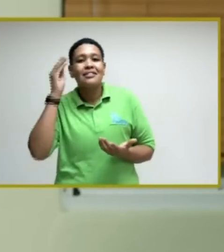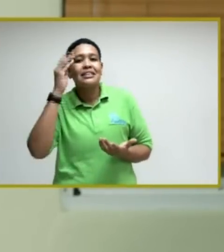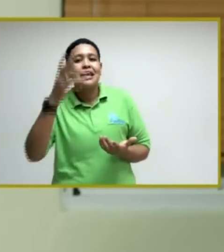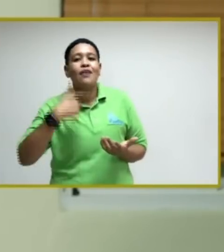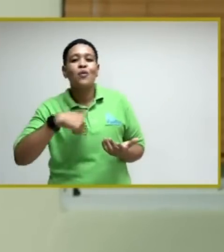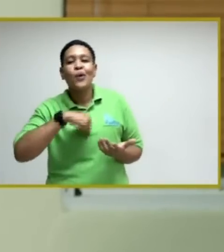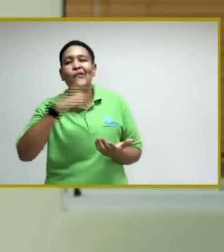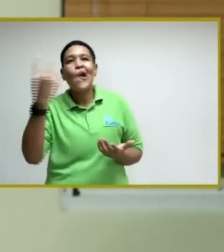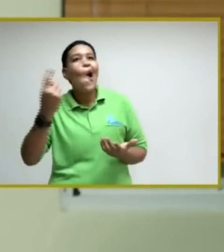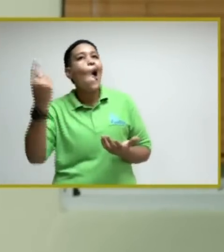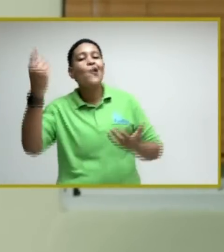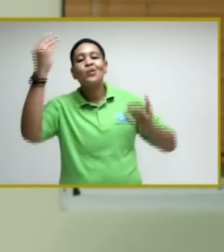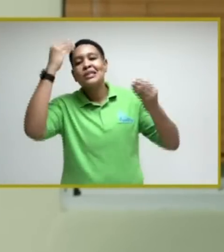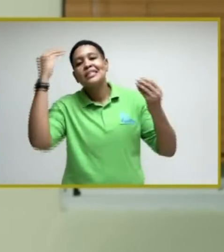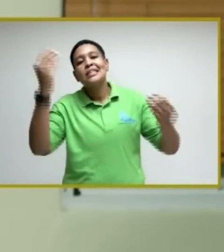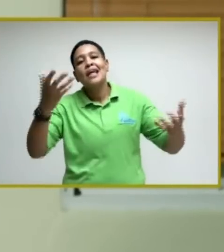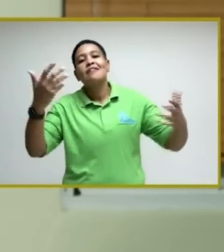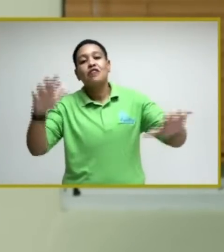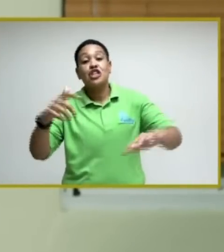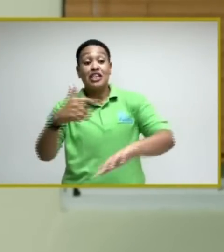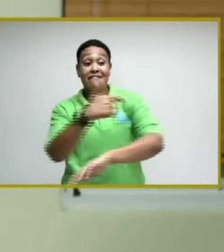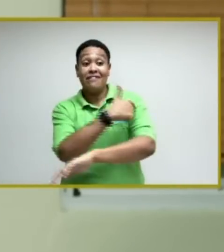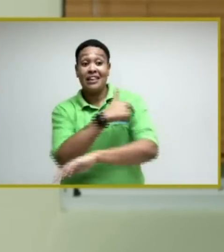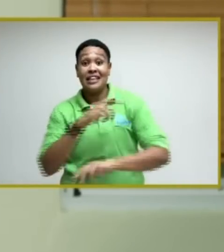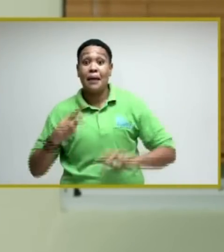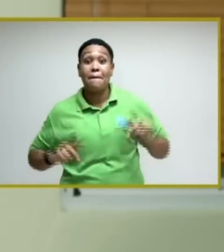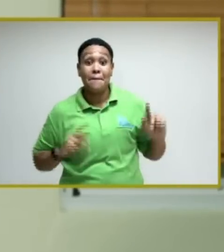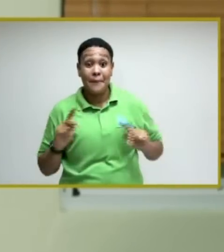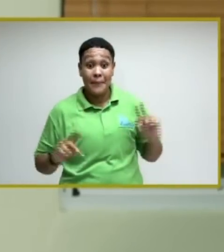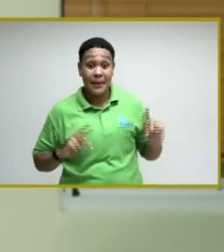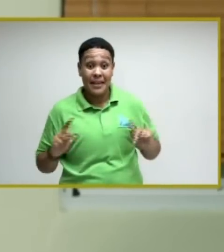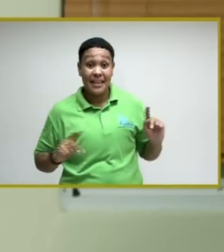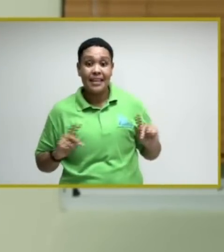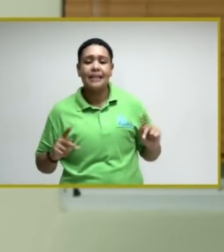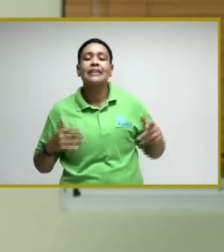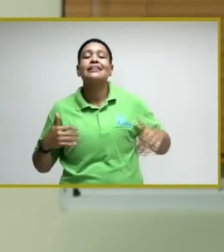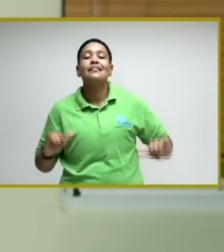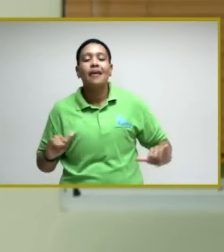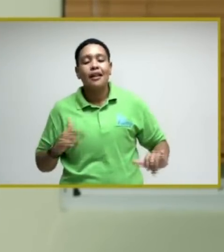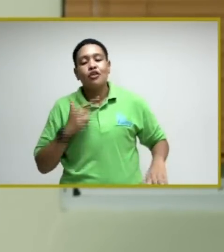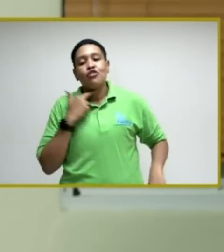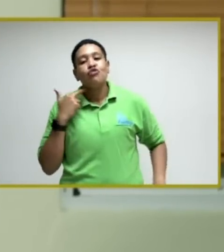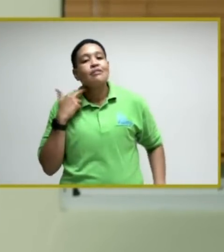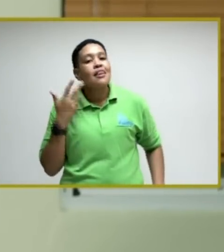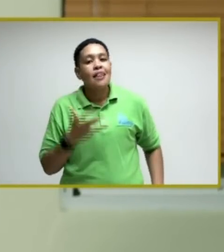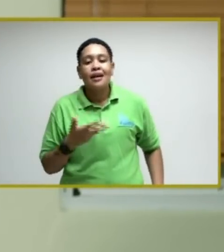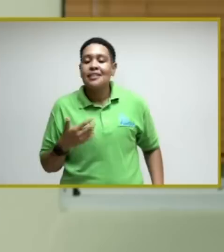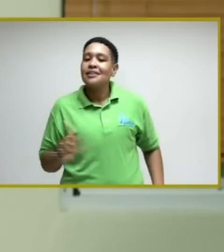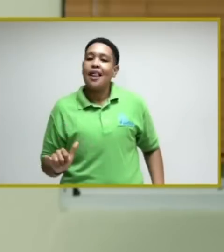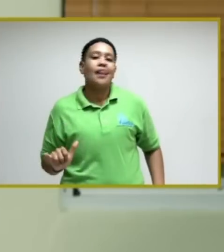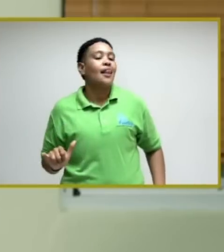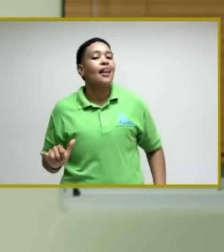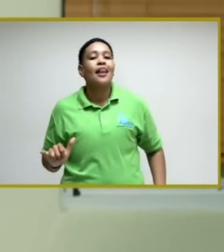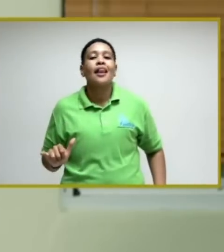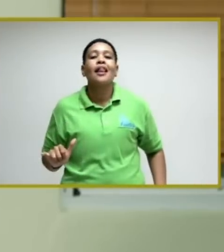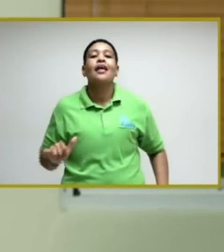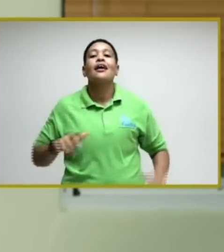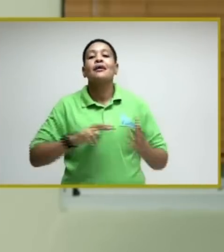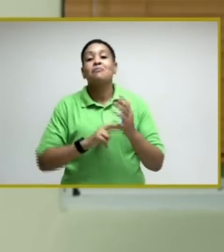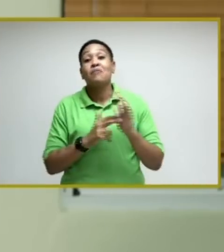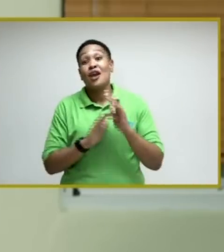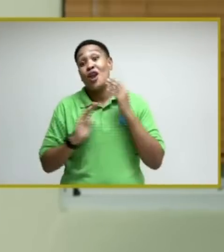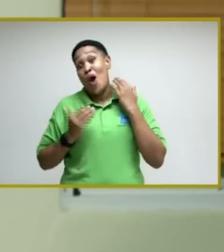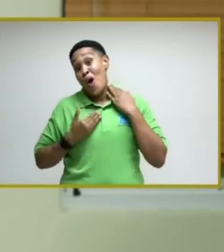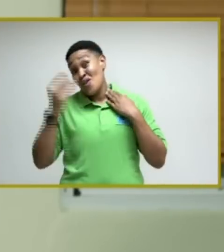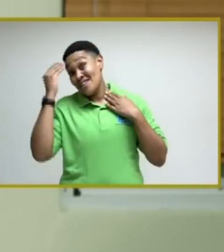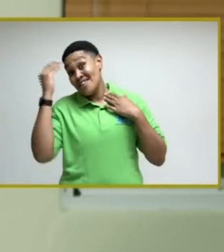said that the vaccinated does pose a risk, and therefore our insistence